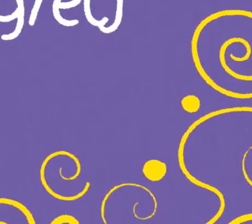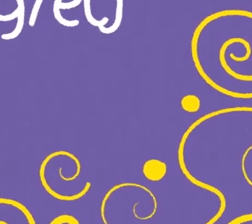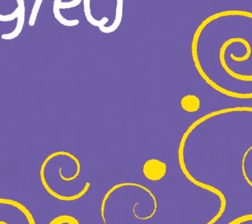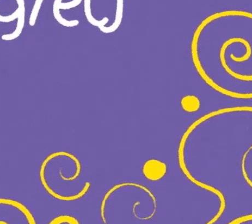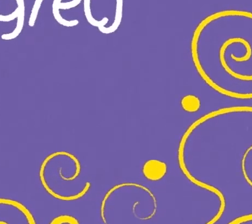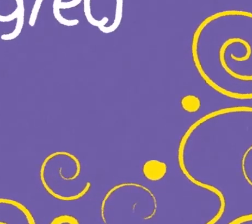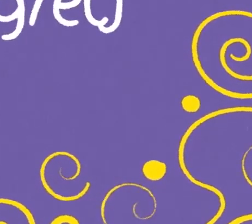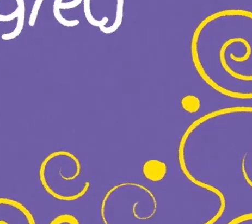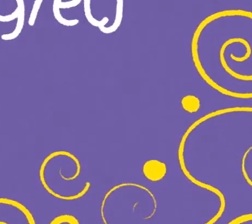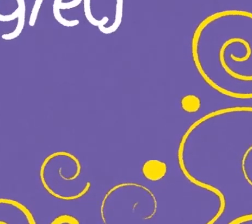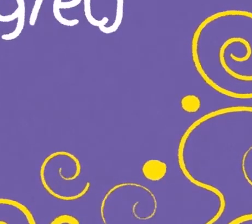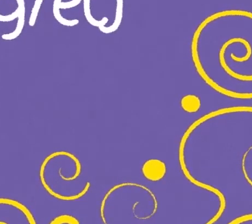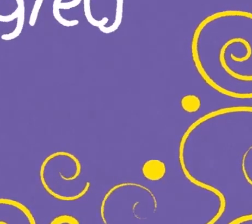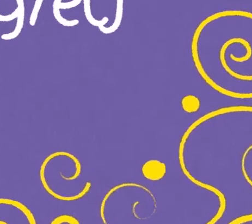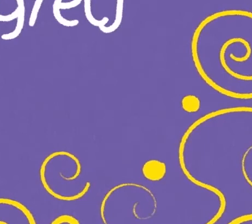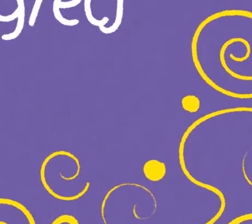imagineblack.org/ECJ.